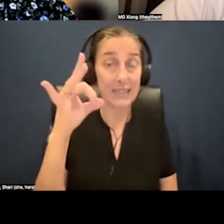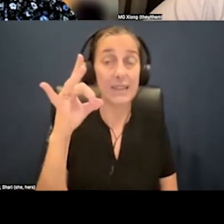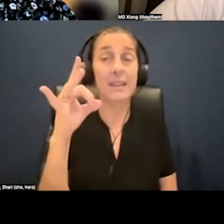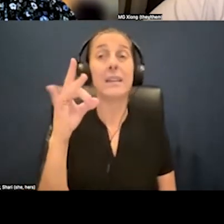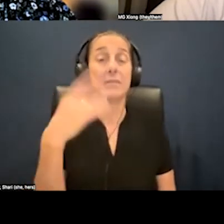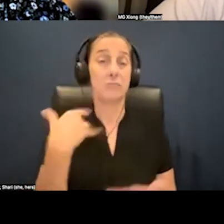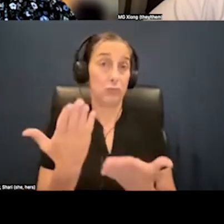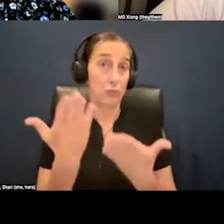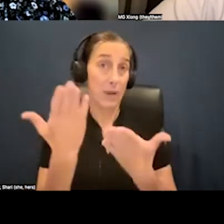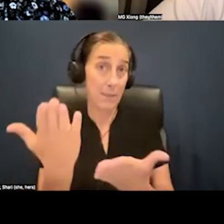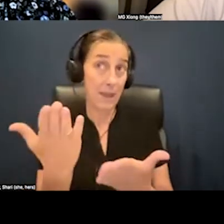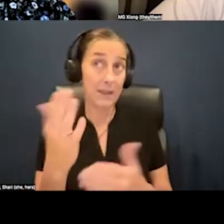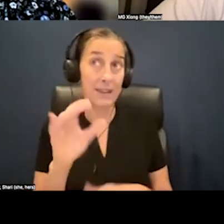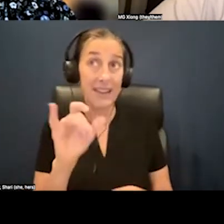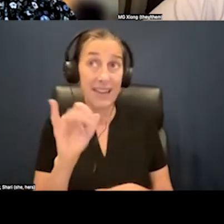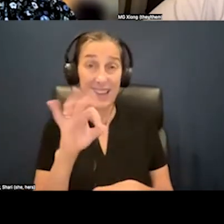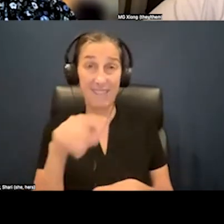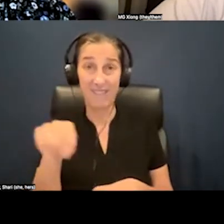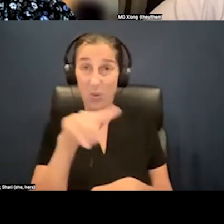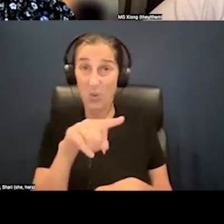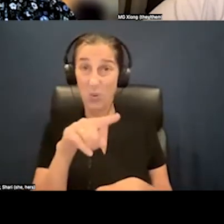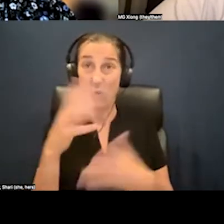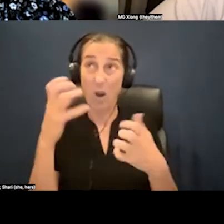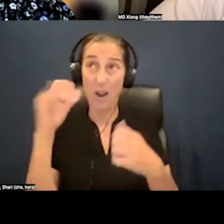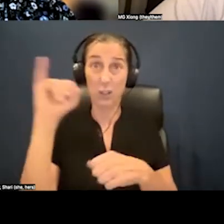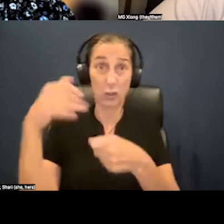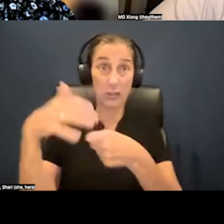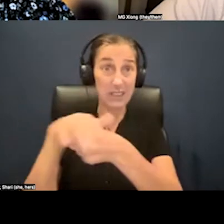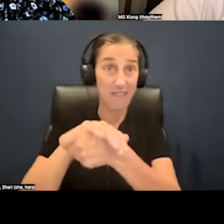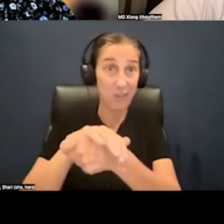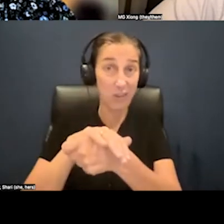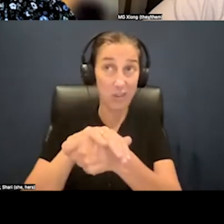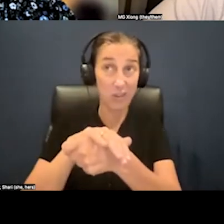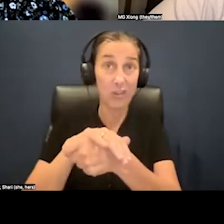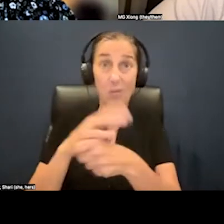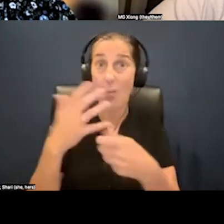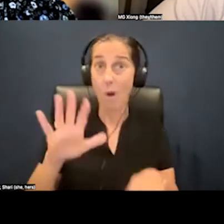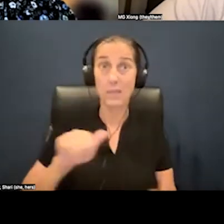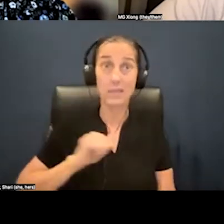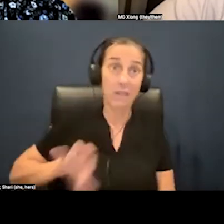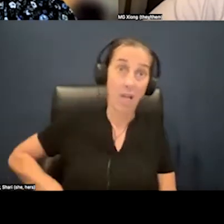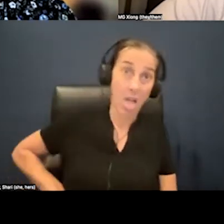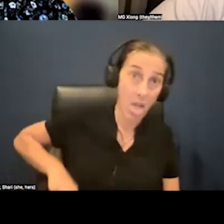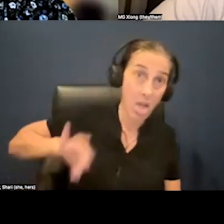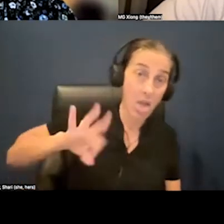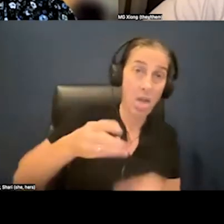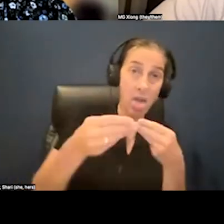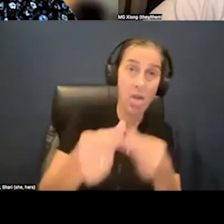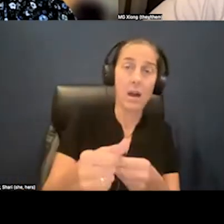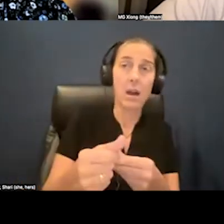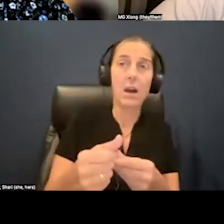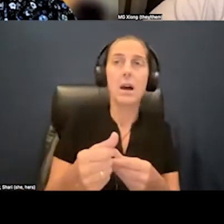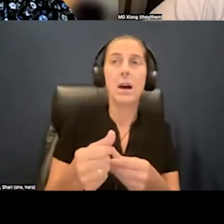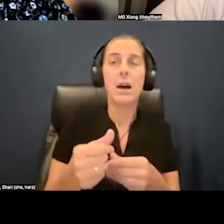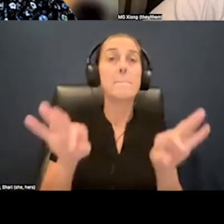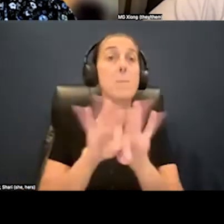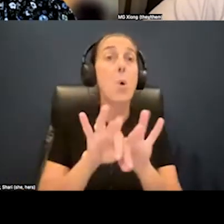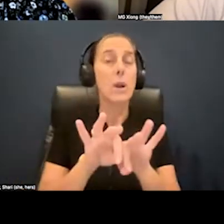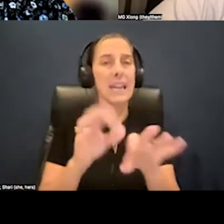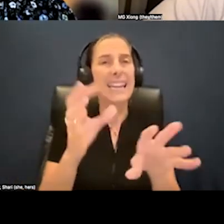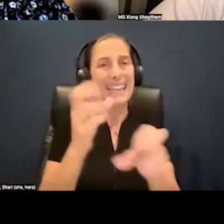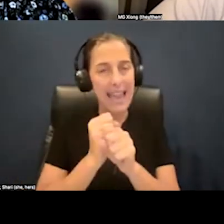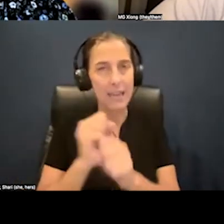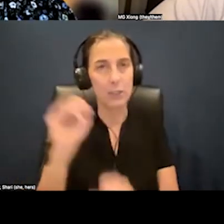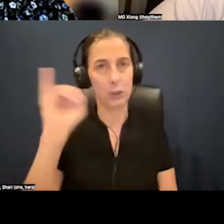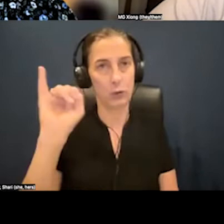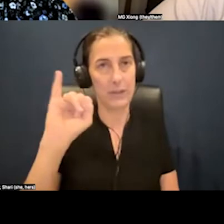you desire not to pay out of pocket for surgical care, which you ought not need to do, have insurance. Get Mass Health.